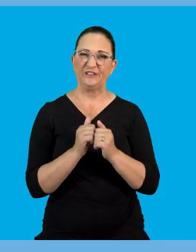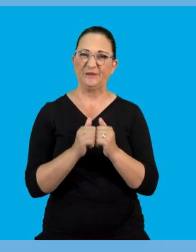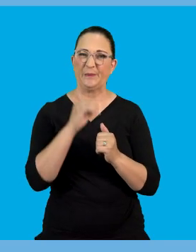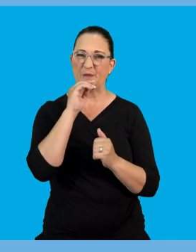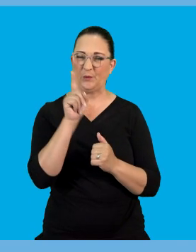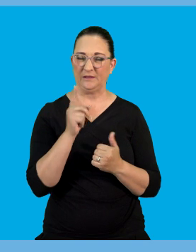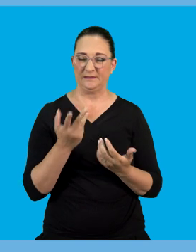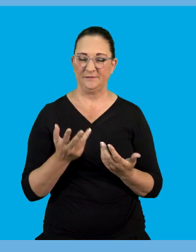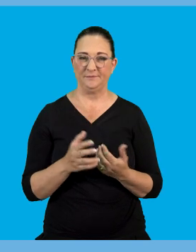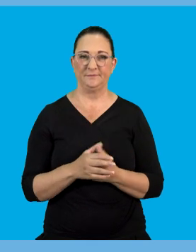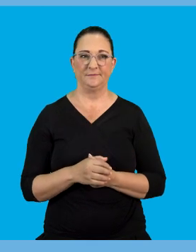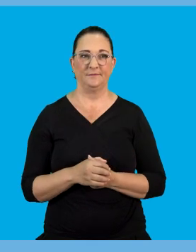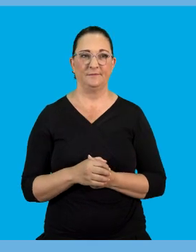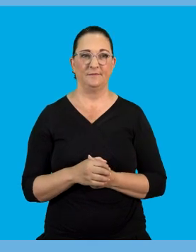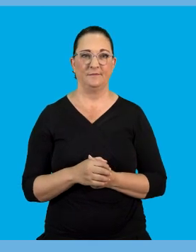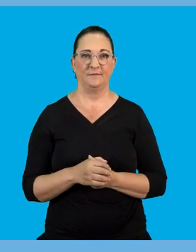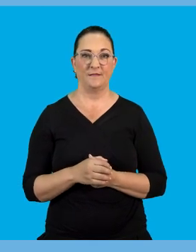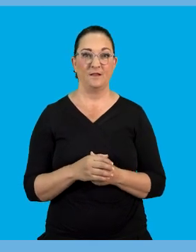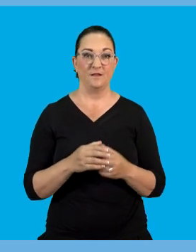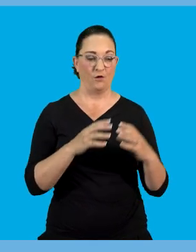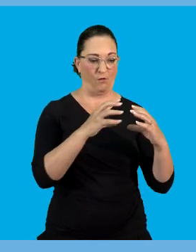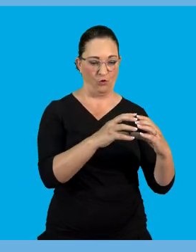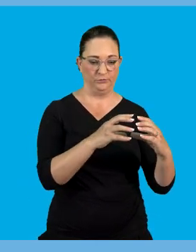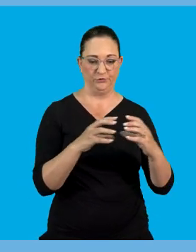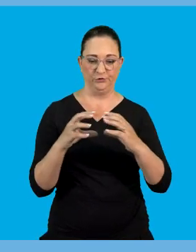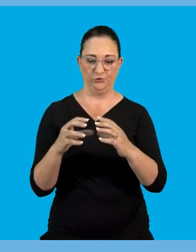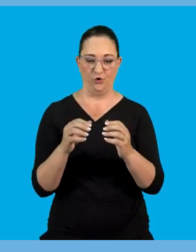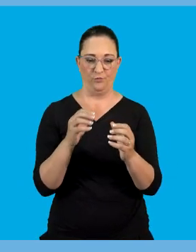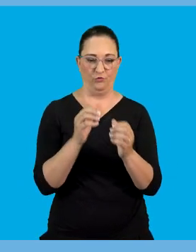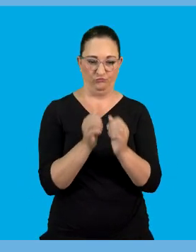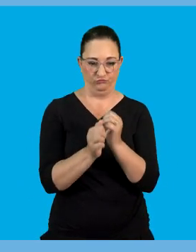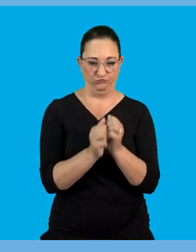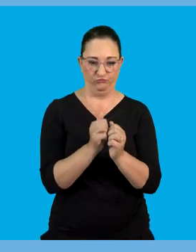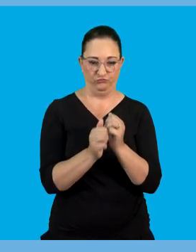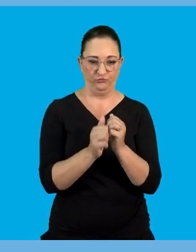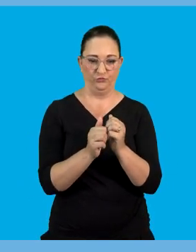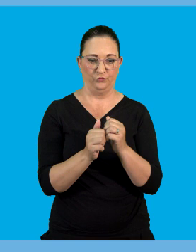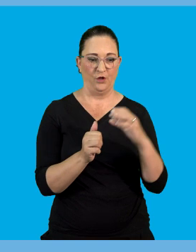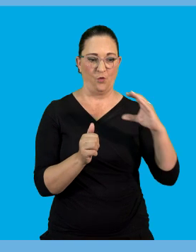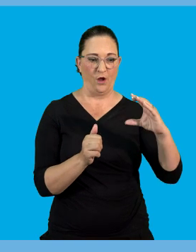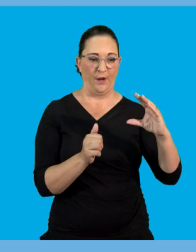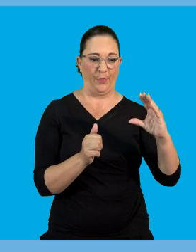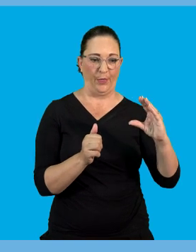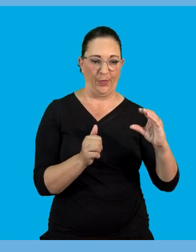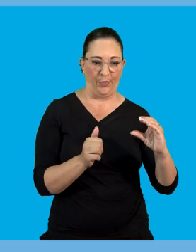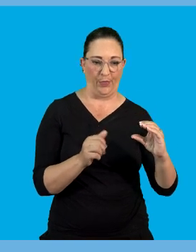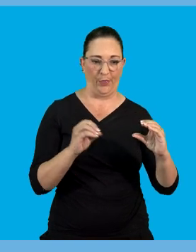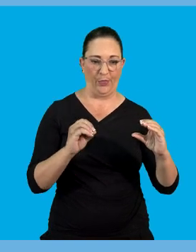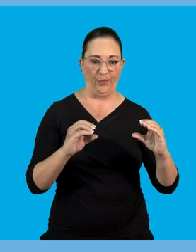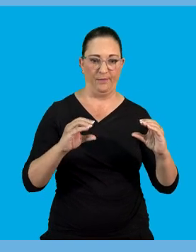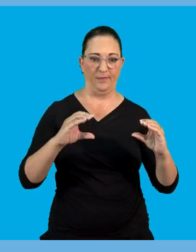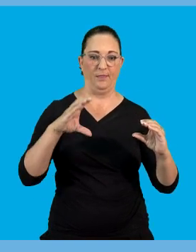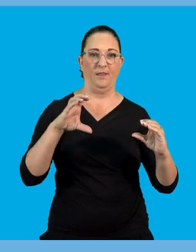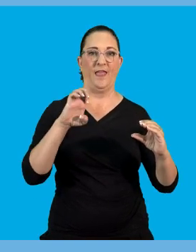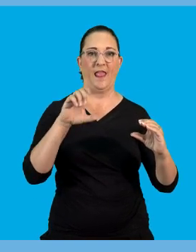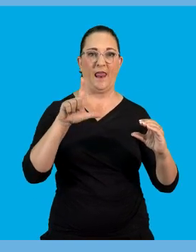What do we mean by friction? So when objects are rubbed together, one object will lose electrons and the